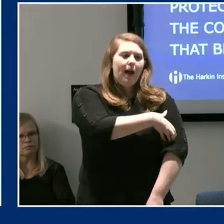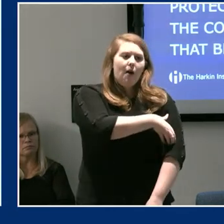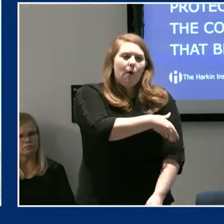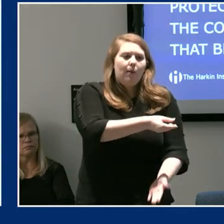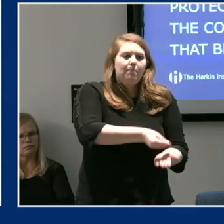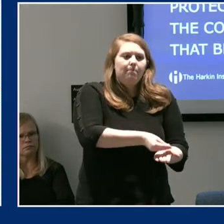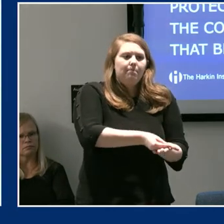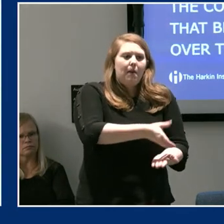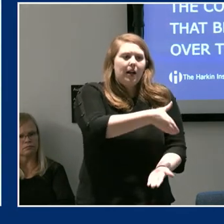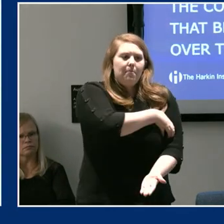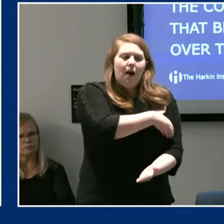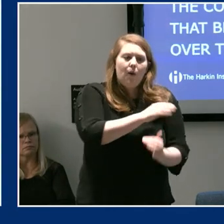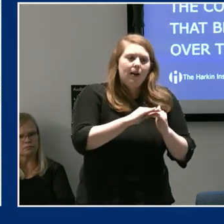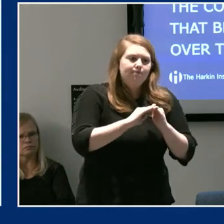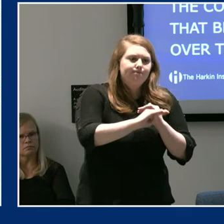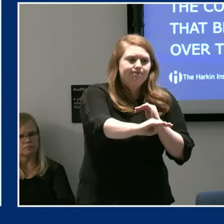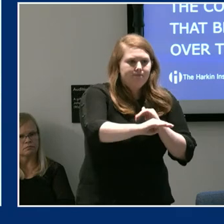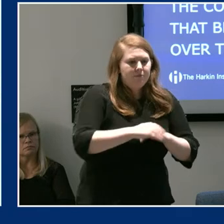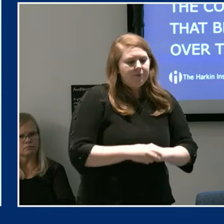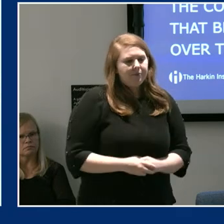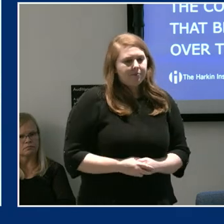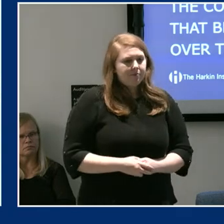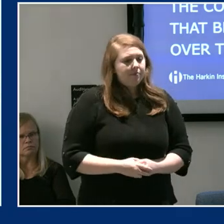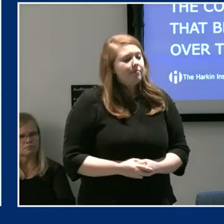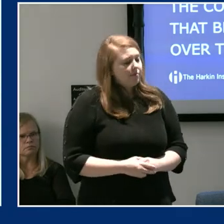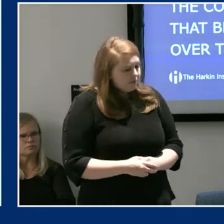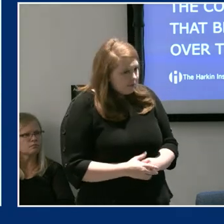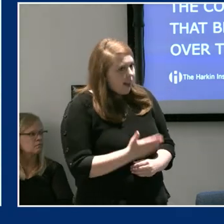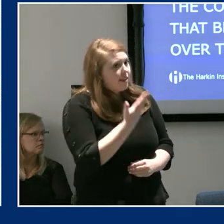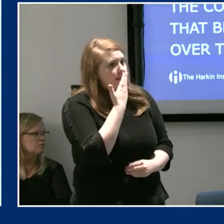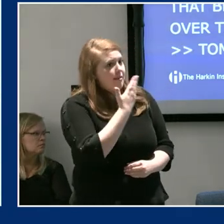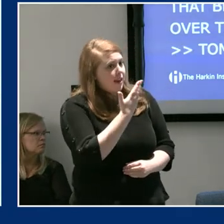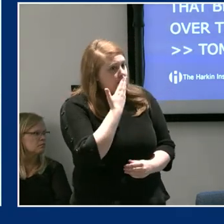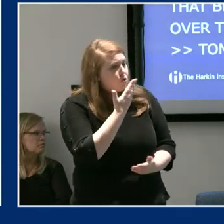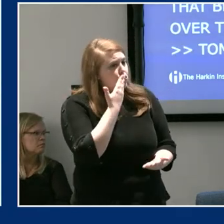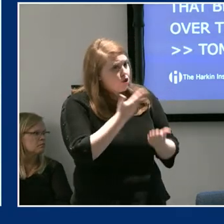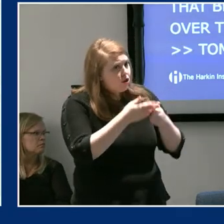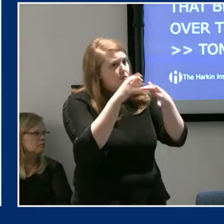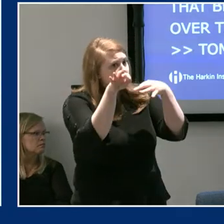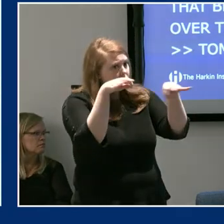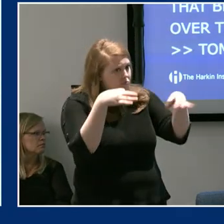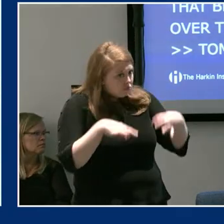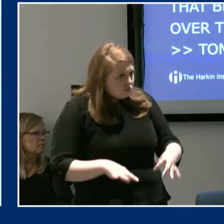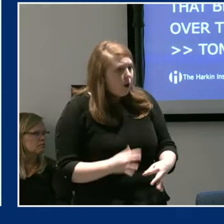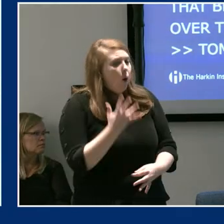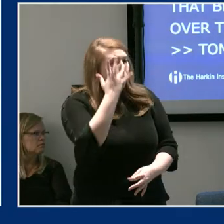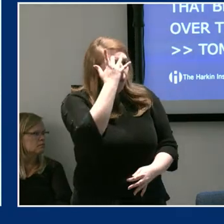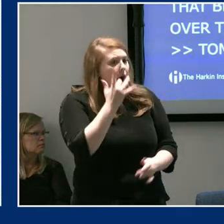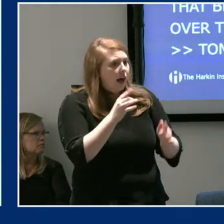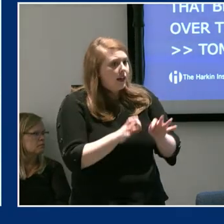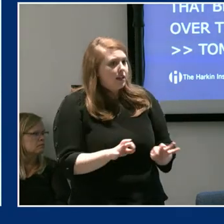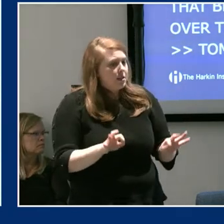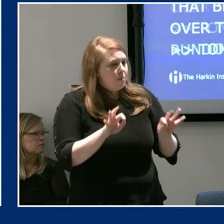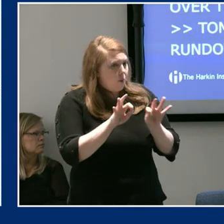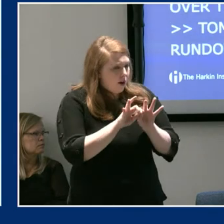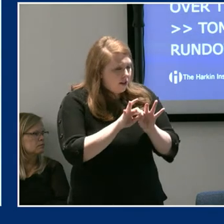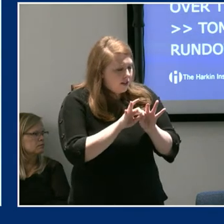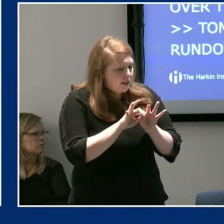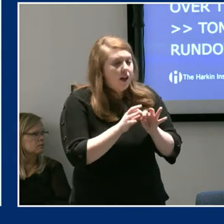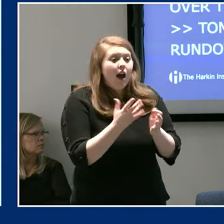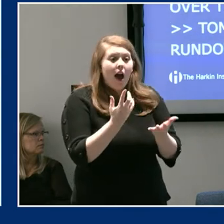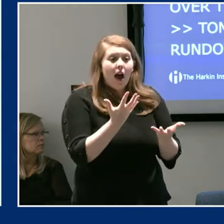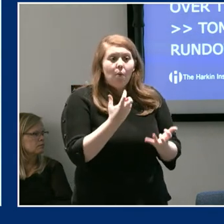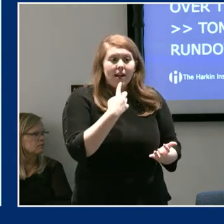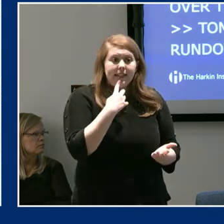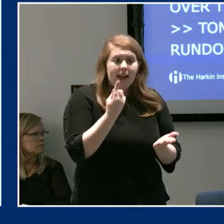Mm-hmm. Well, thank you. That's a good rundown on why it's so important. And I just want to repeat